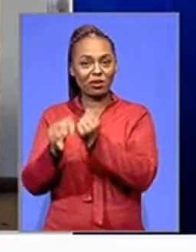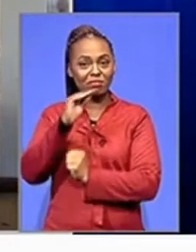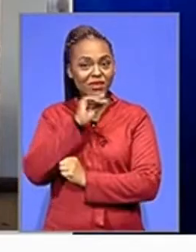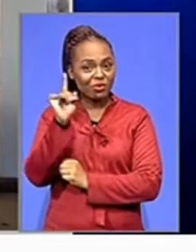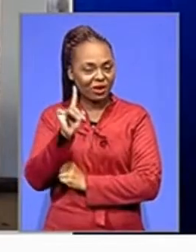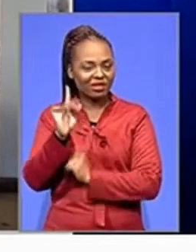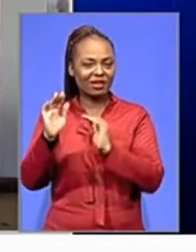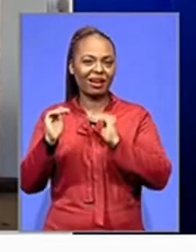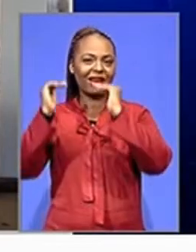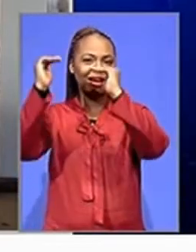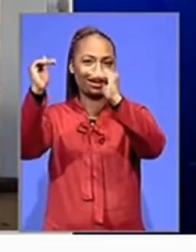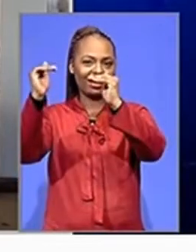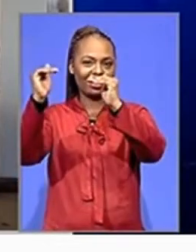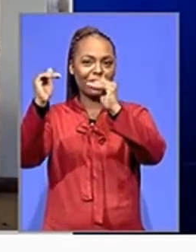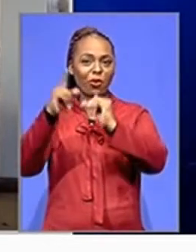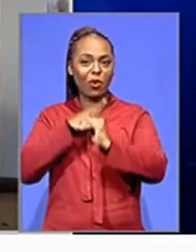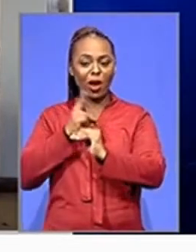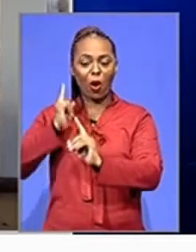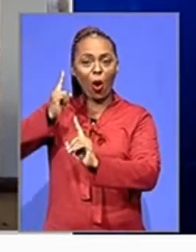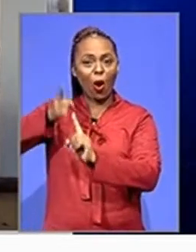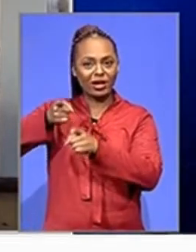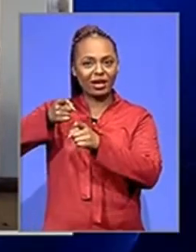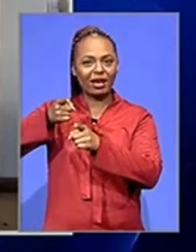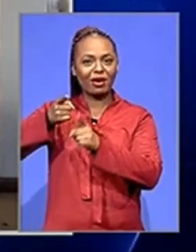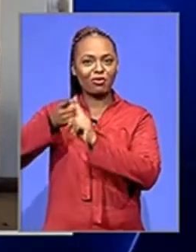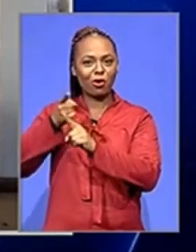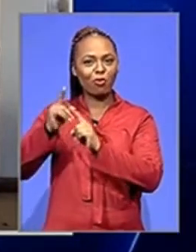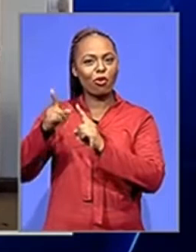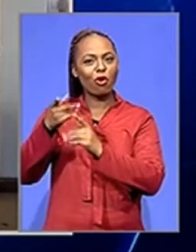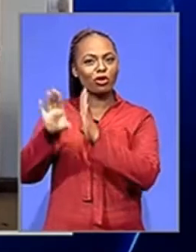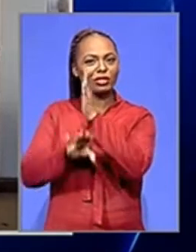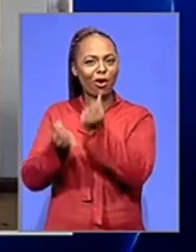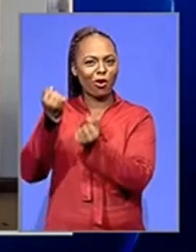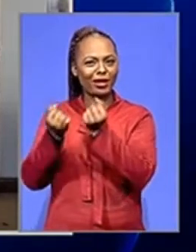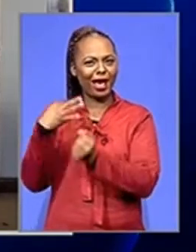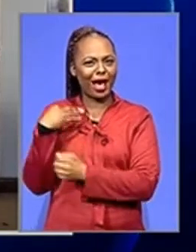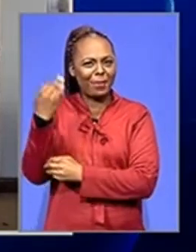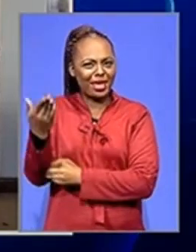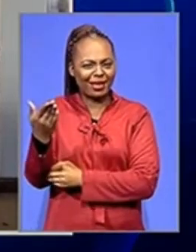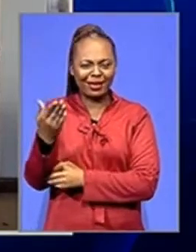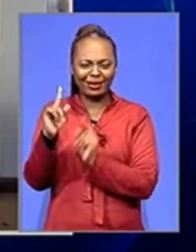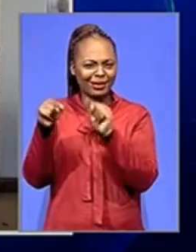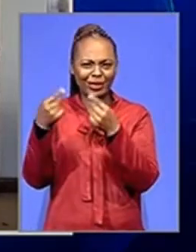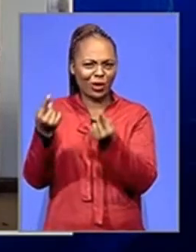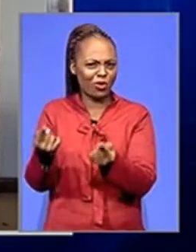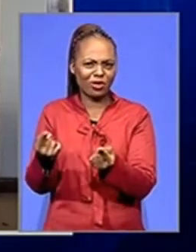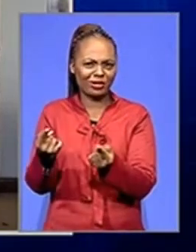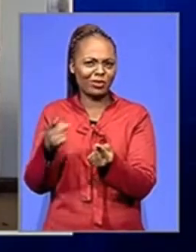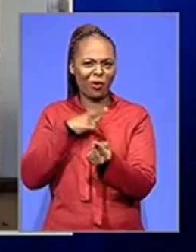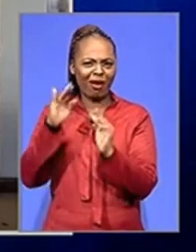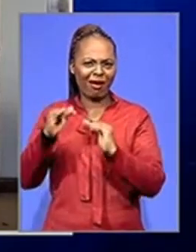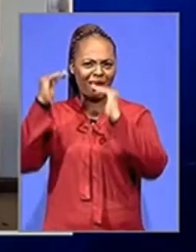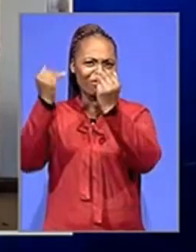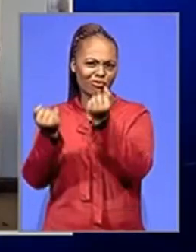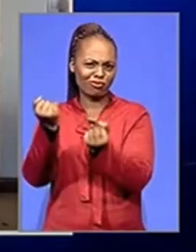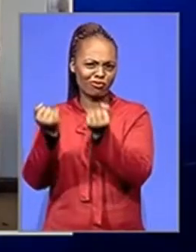No Constitutional Court order can be appealed or reviewed. It can only be an application can only be